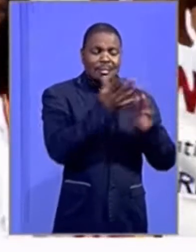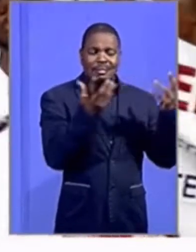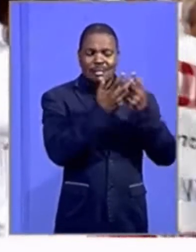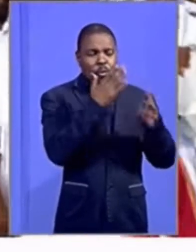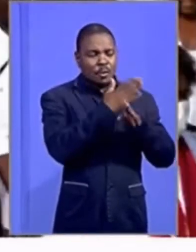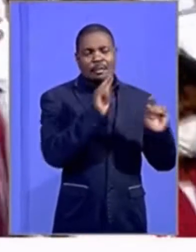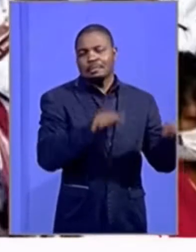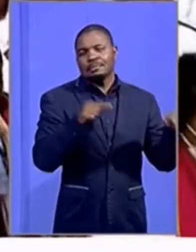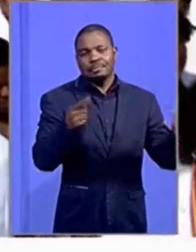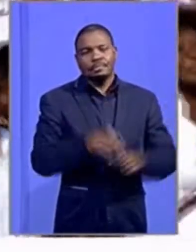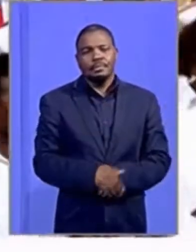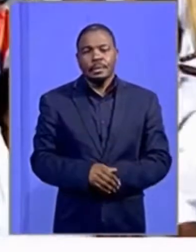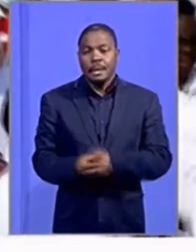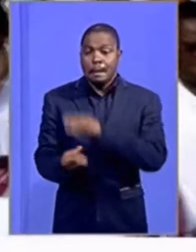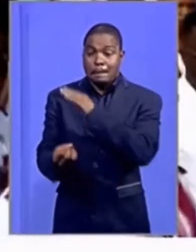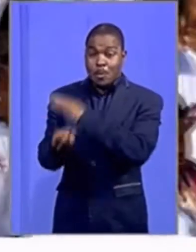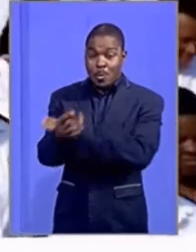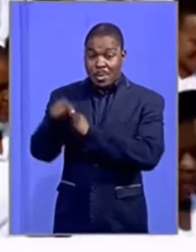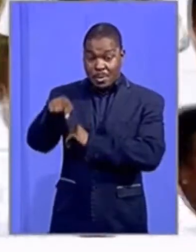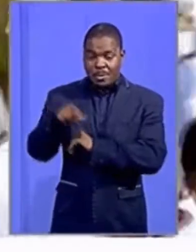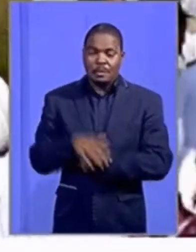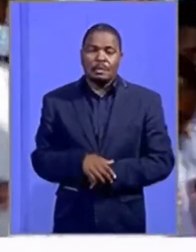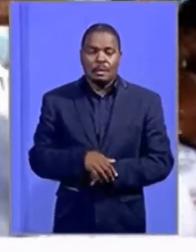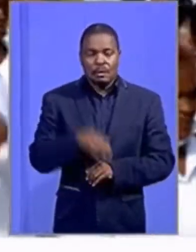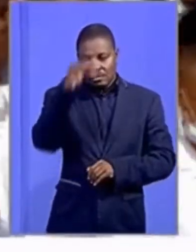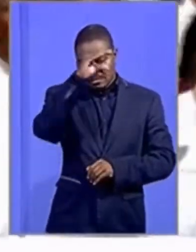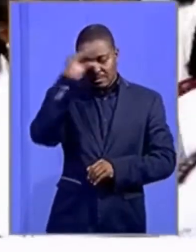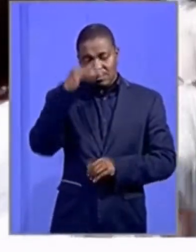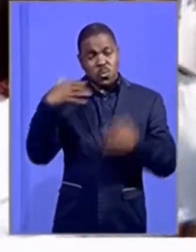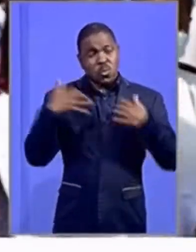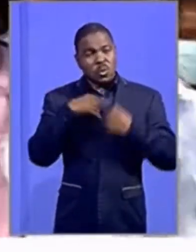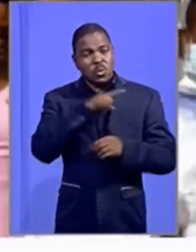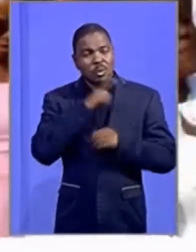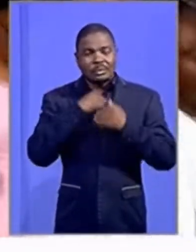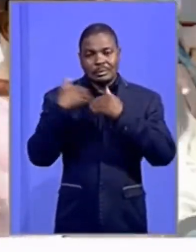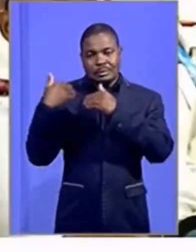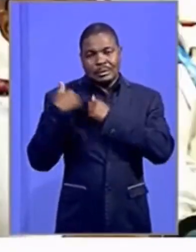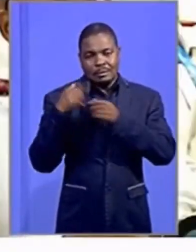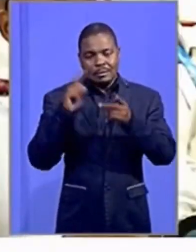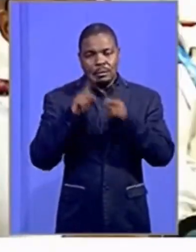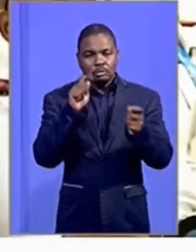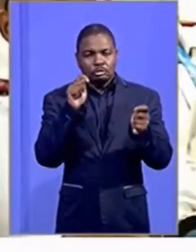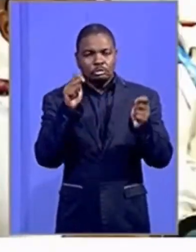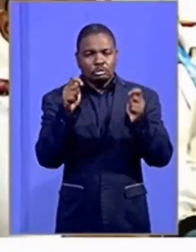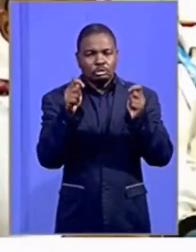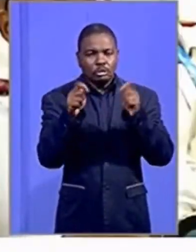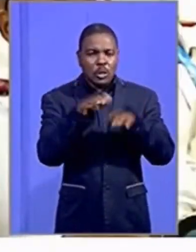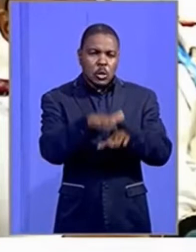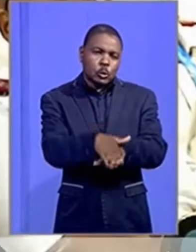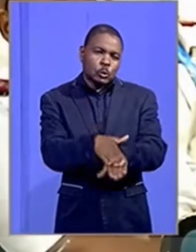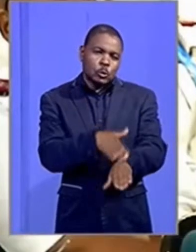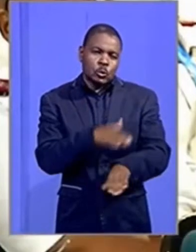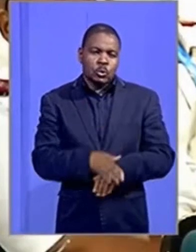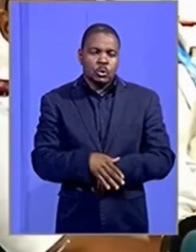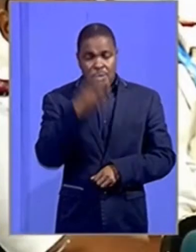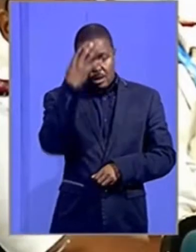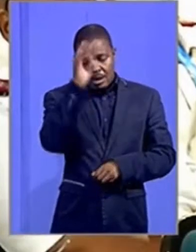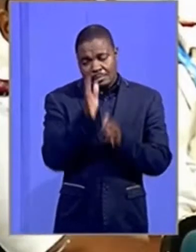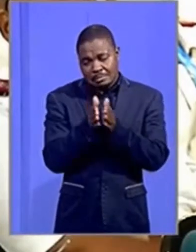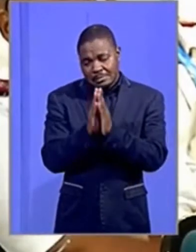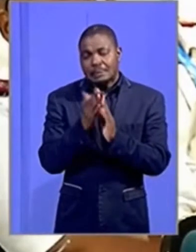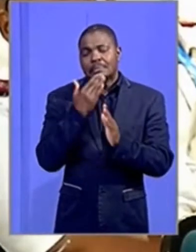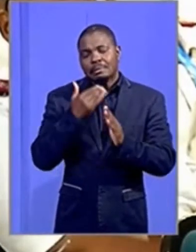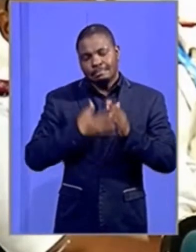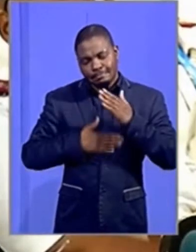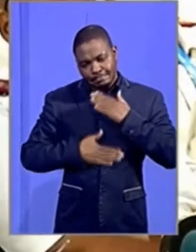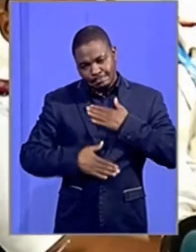Ka Mpumalanga tlhobaelo e kgolo ya baoki ke polokego le diphetogo tše di sepelago ka go nanya. Mmuso o ba kgopela gore ba se fele